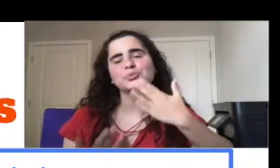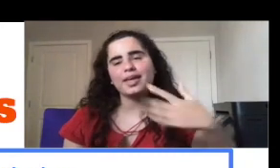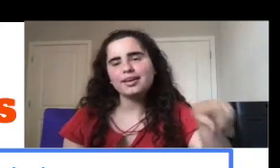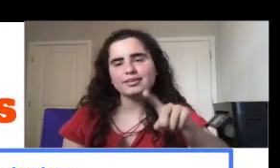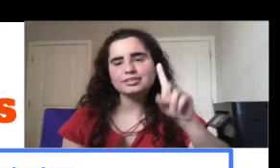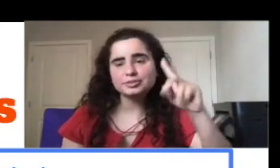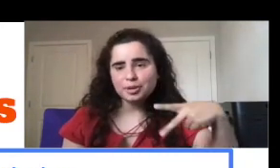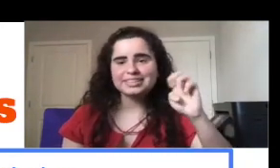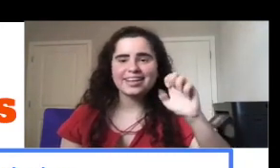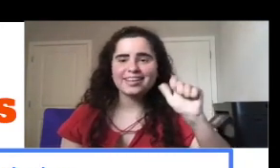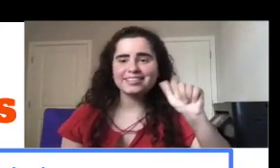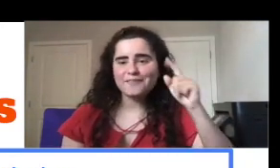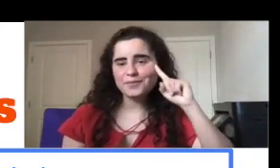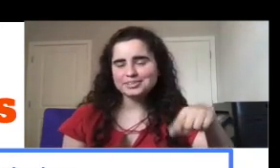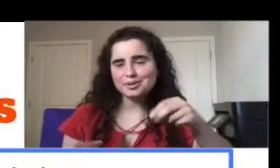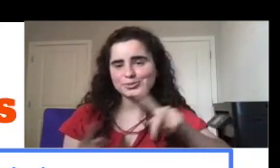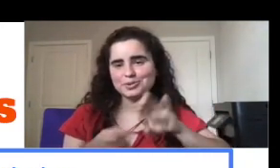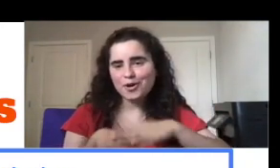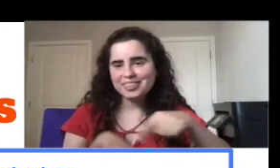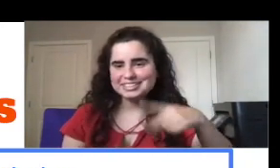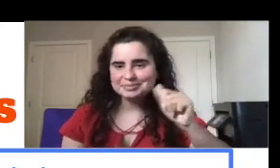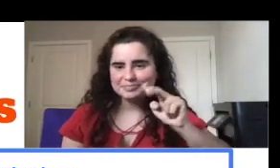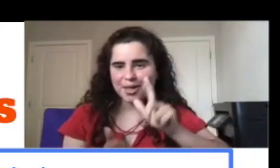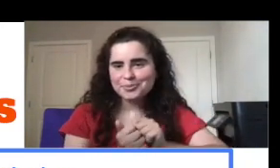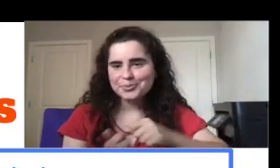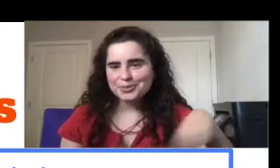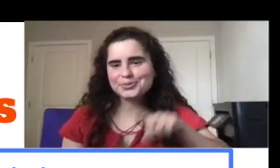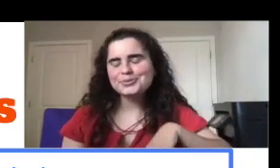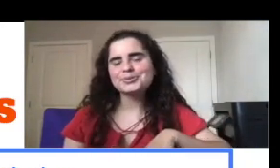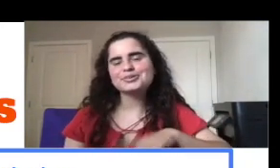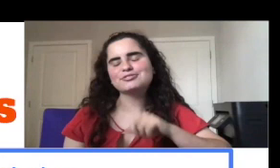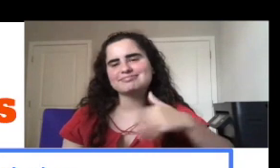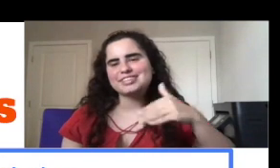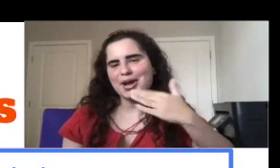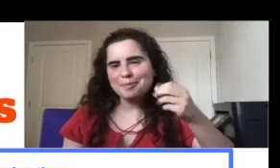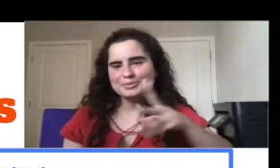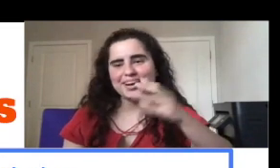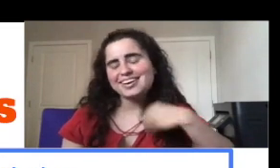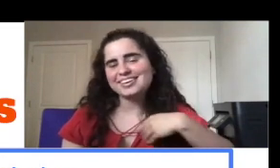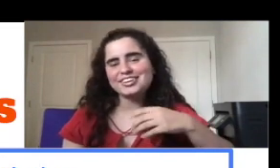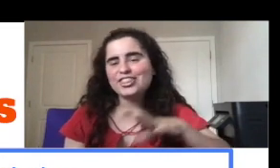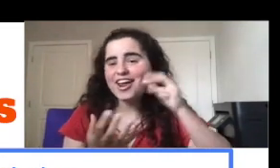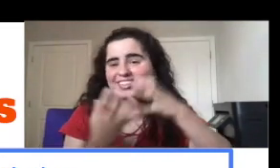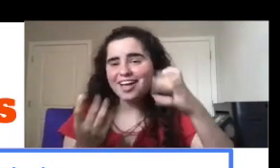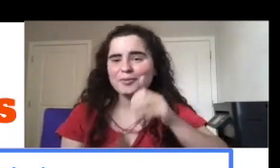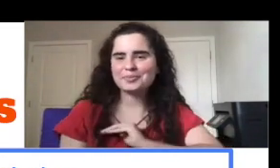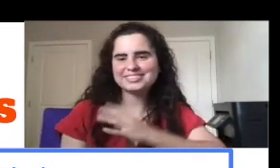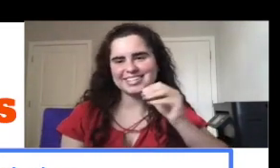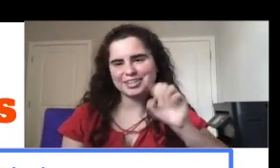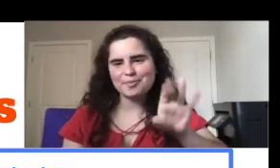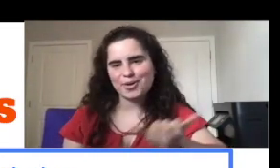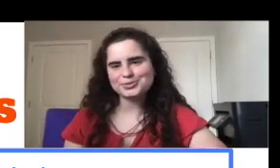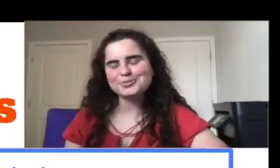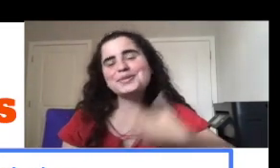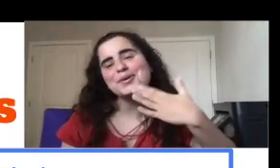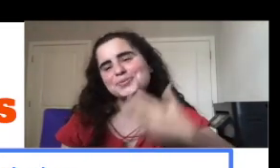So that's all I have for now. Again, I wanted to thank everyone for sharing these resources with you. This is a great